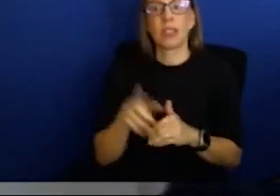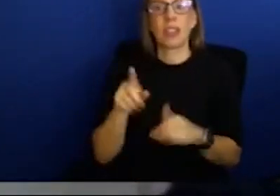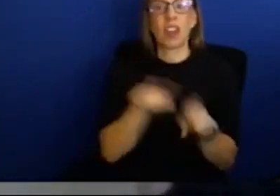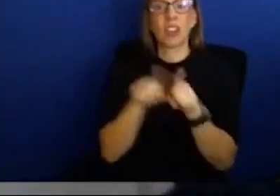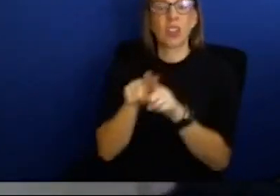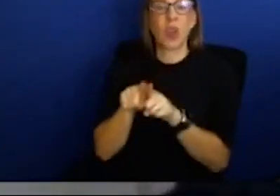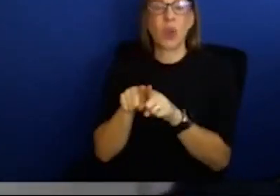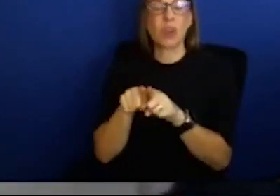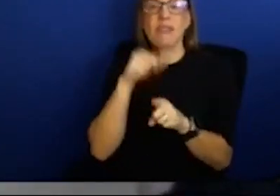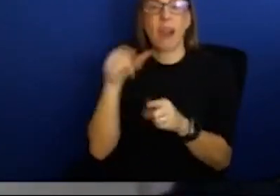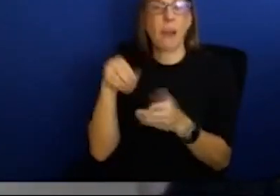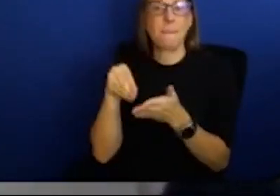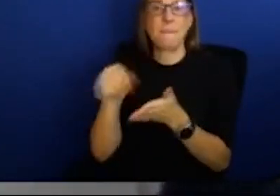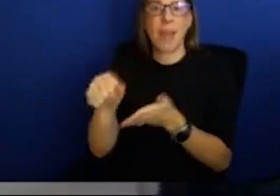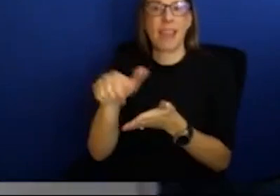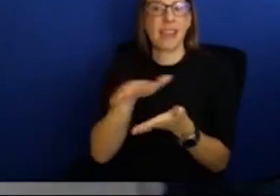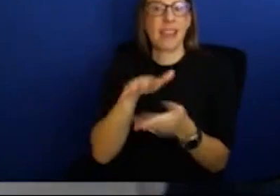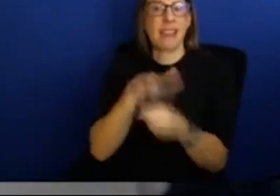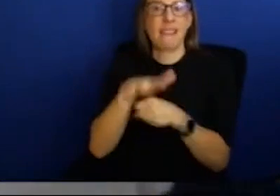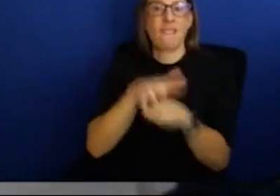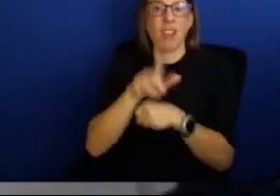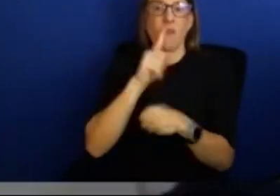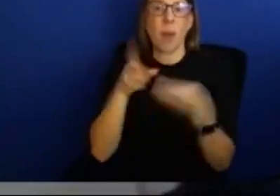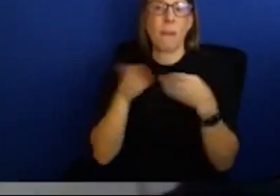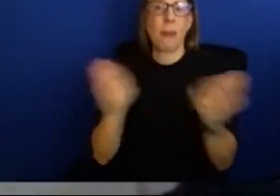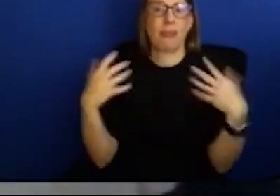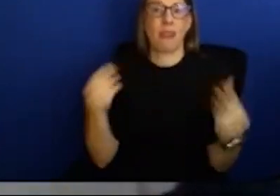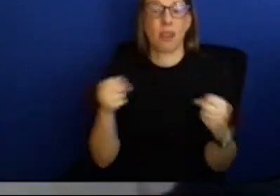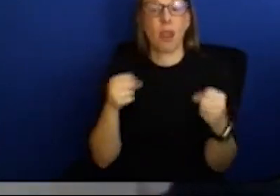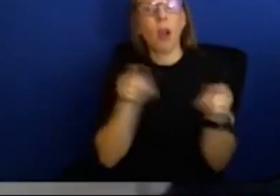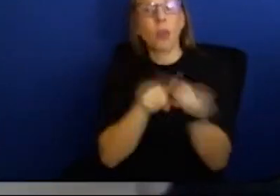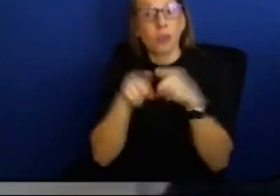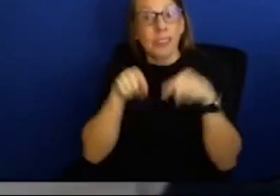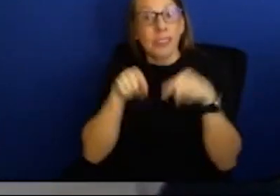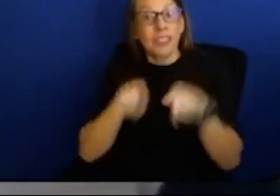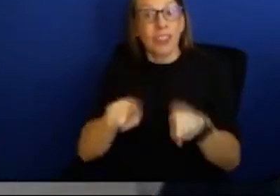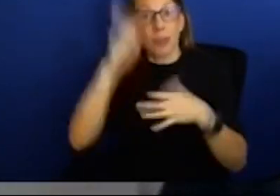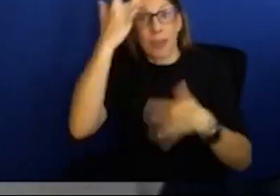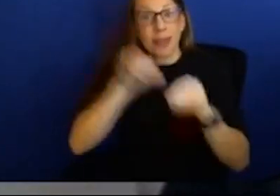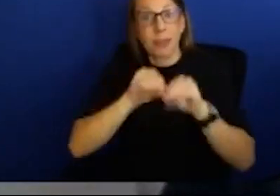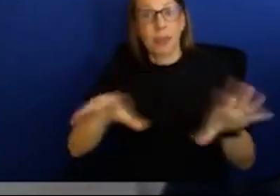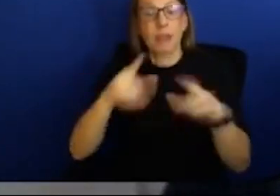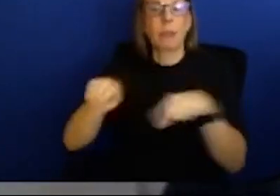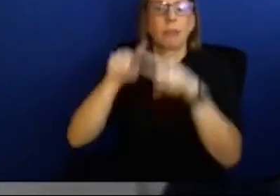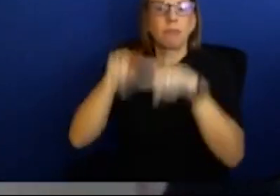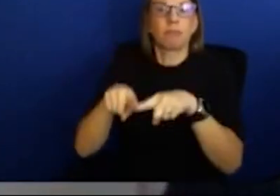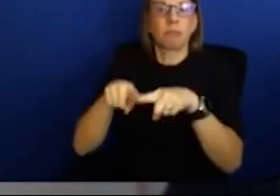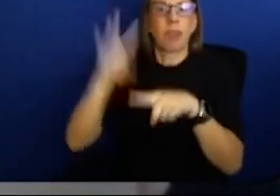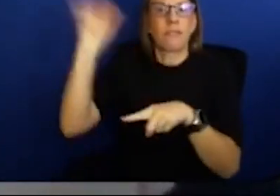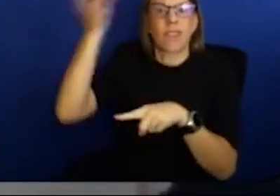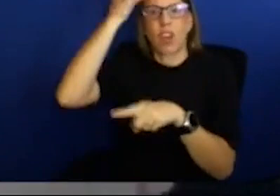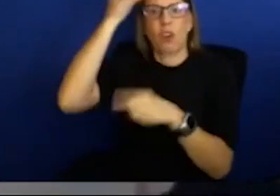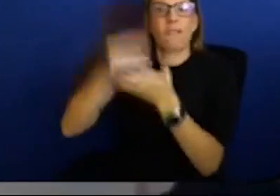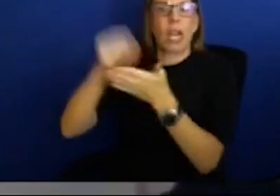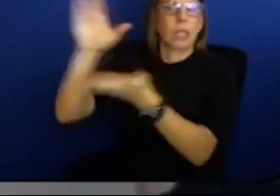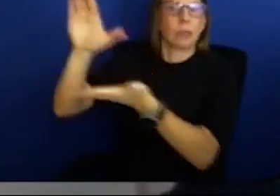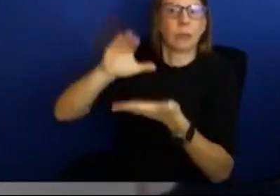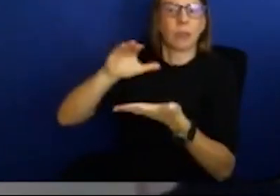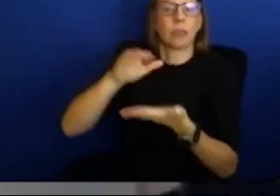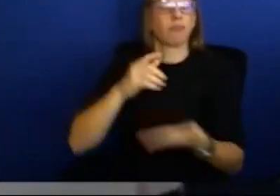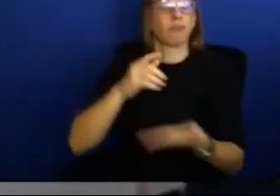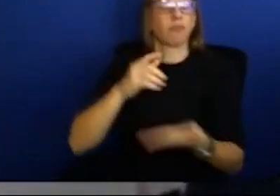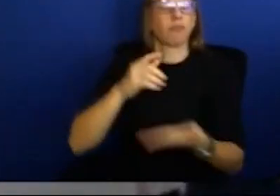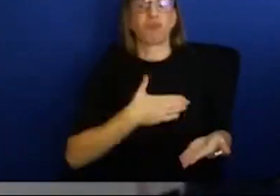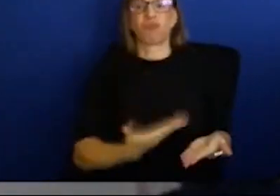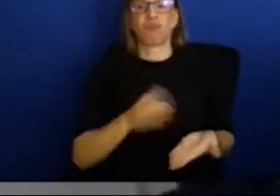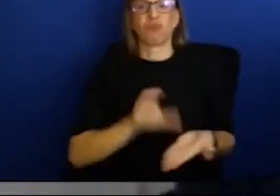health. So that means even in the pandemic, I should add, they've been relying entirely on federal funding. They haven't been willing to donate